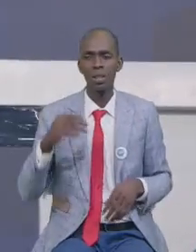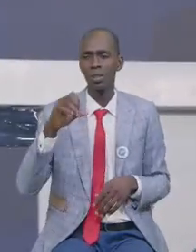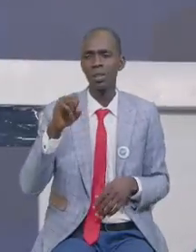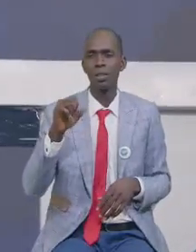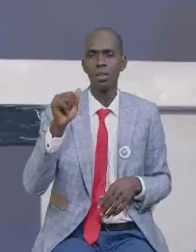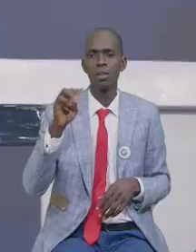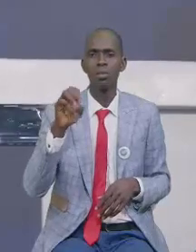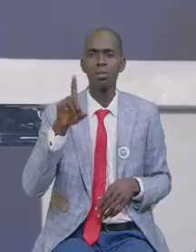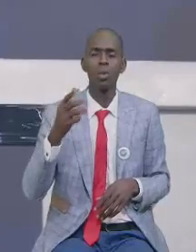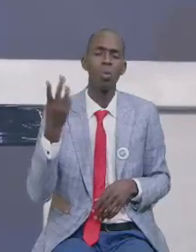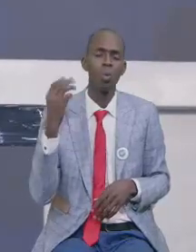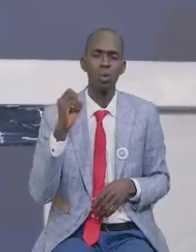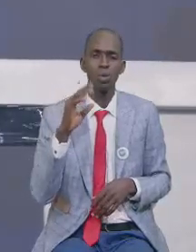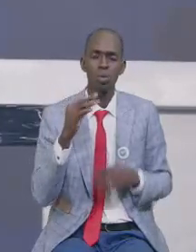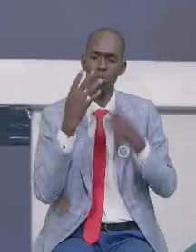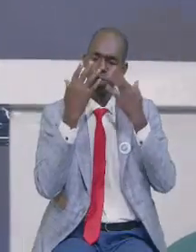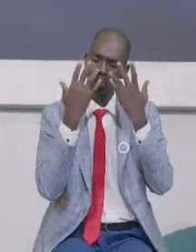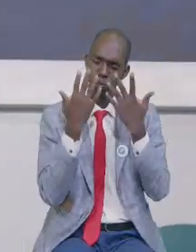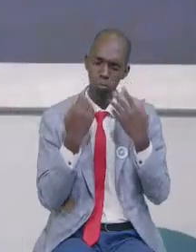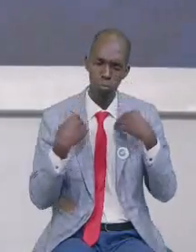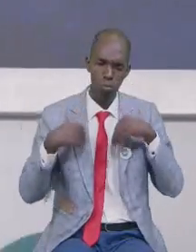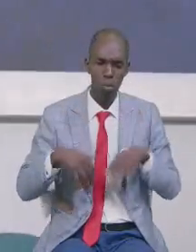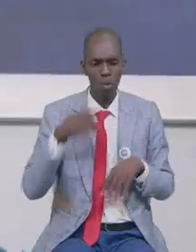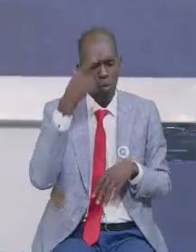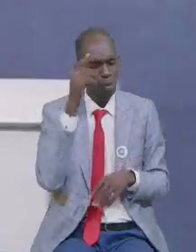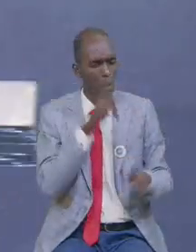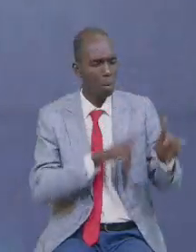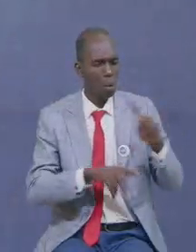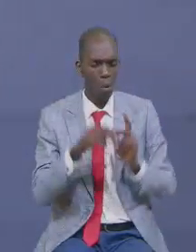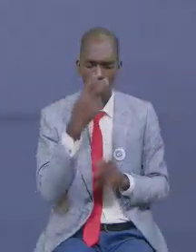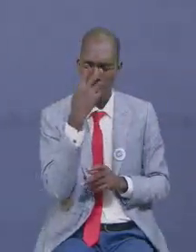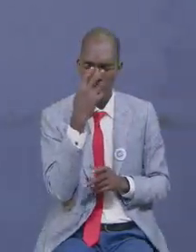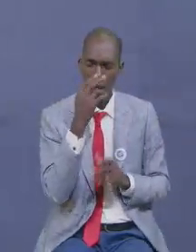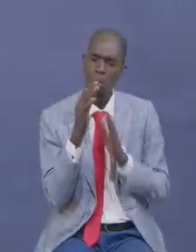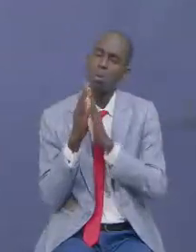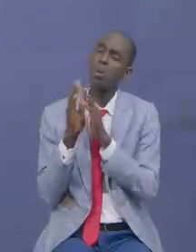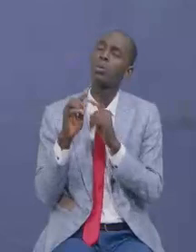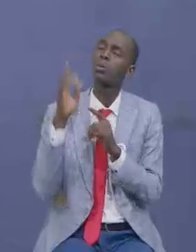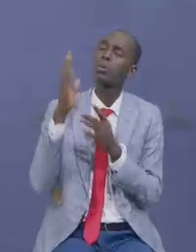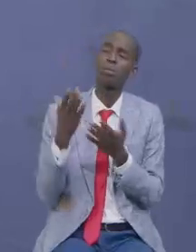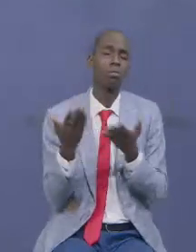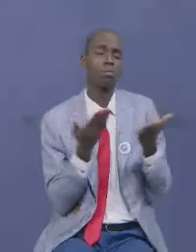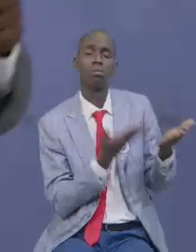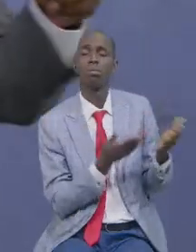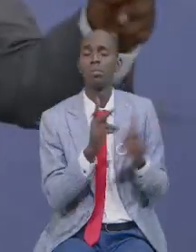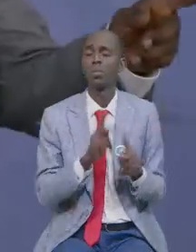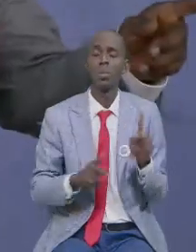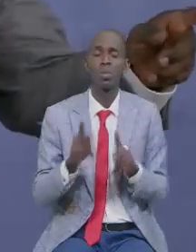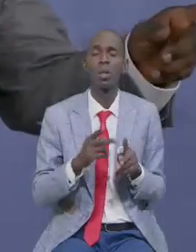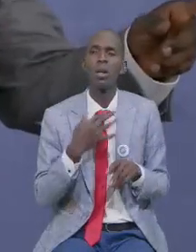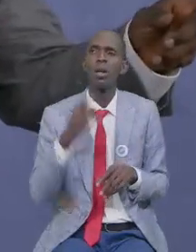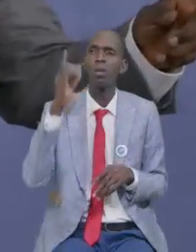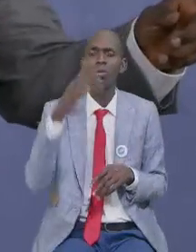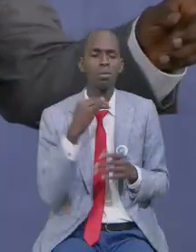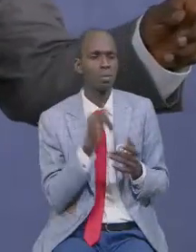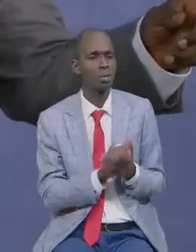the blindness of the people. And he prayed to the Lord, and God said, Samuel, they have not rejected